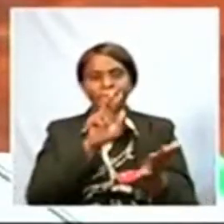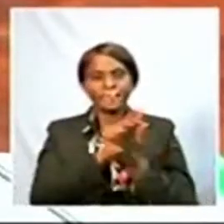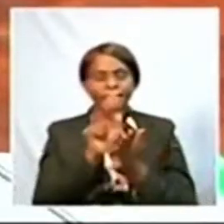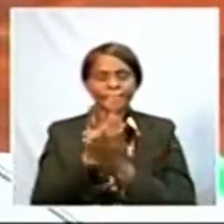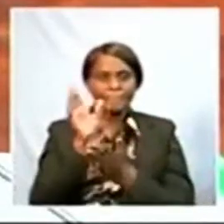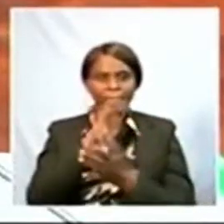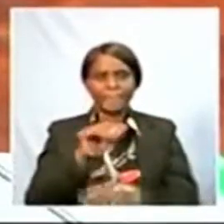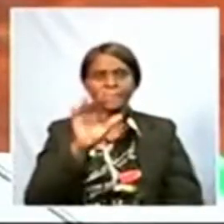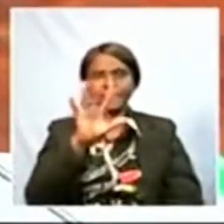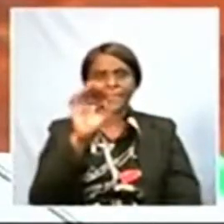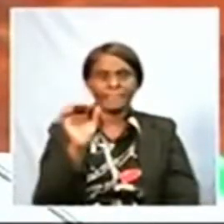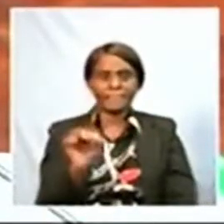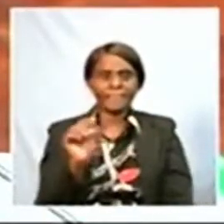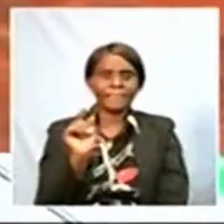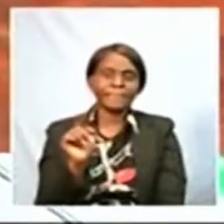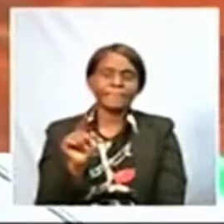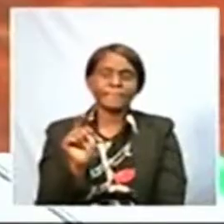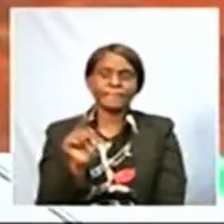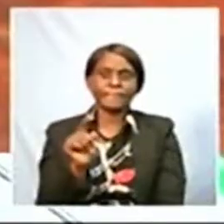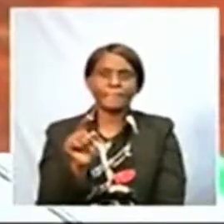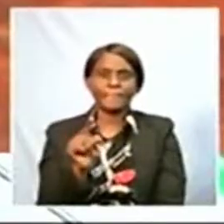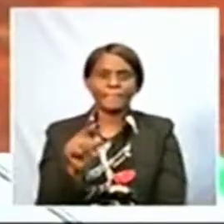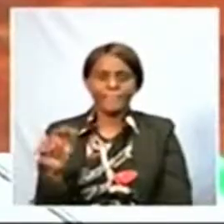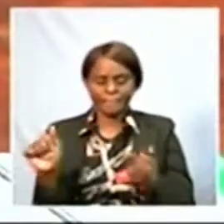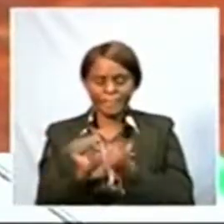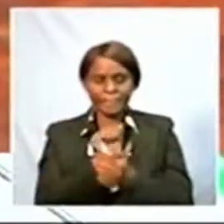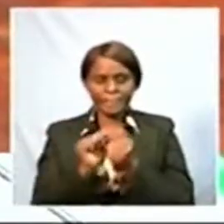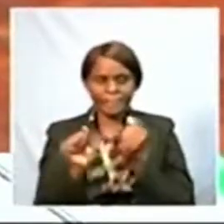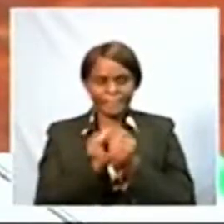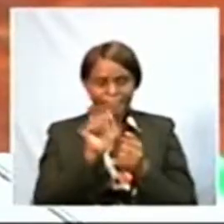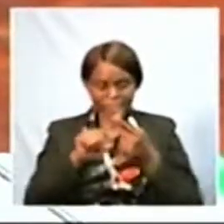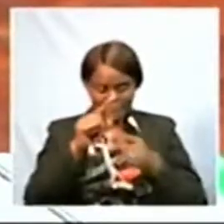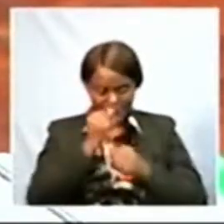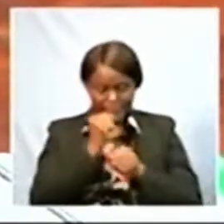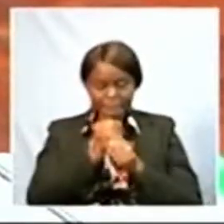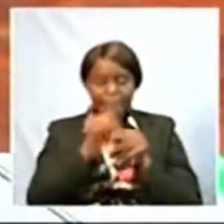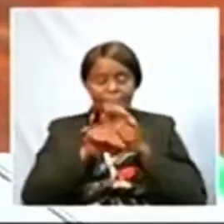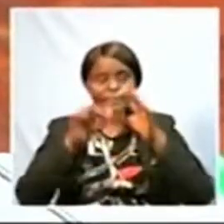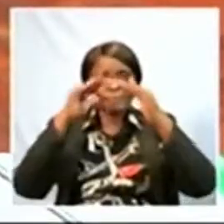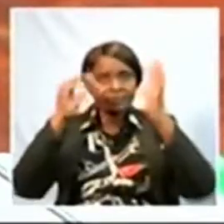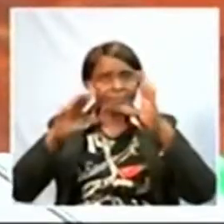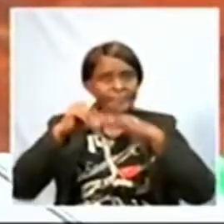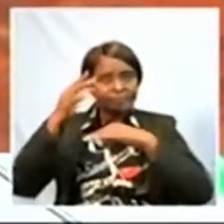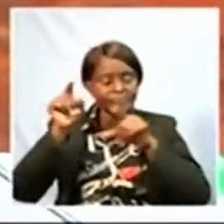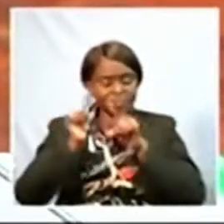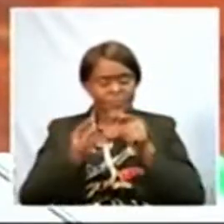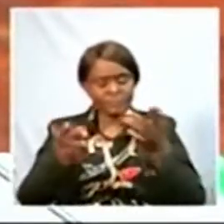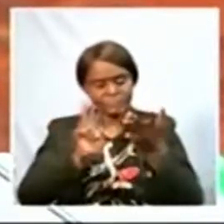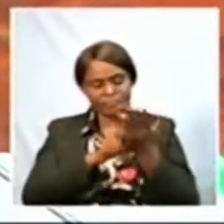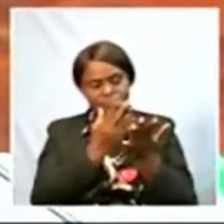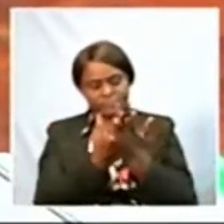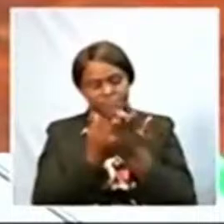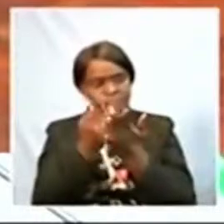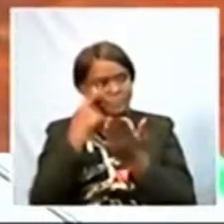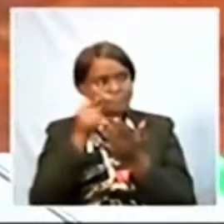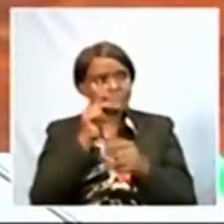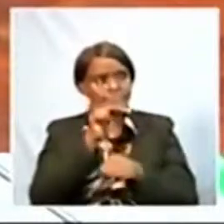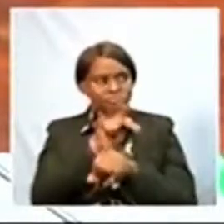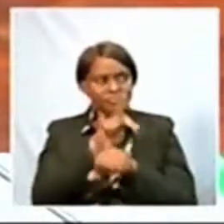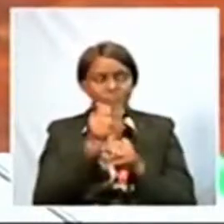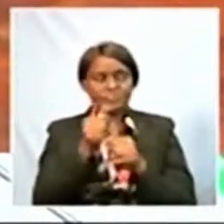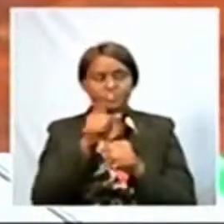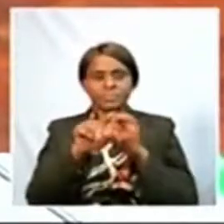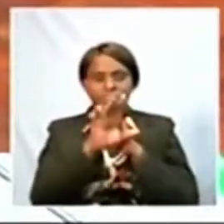under the 5% disaster component to work on the blown-off roof. The tendering process for the project is